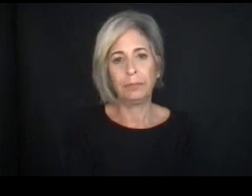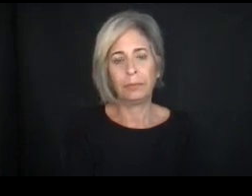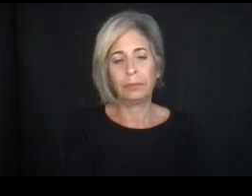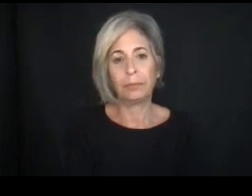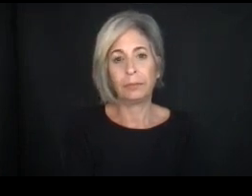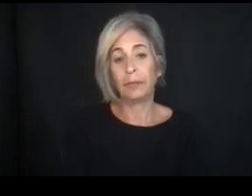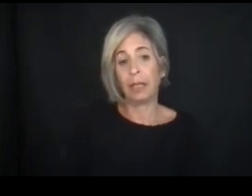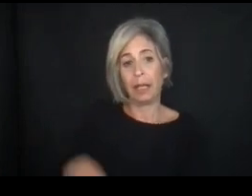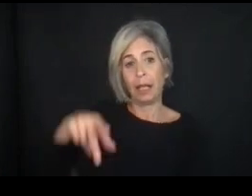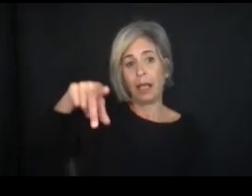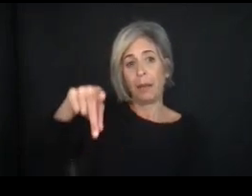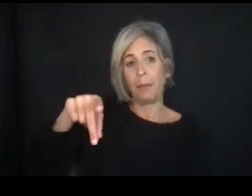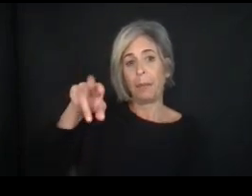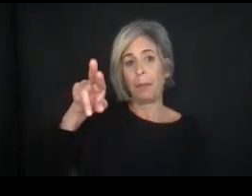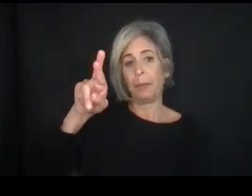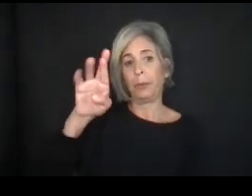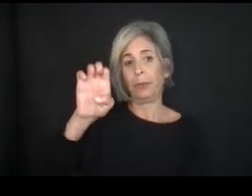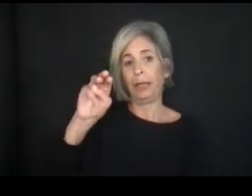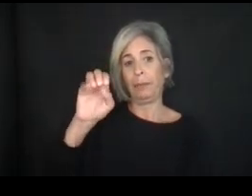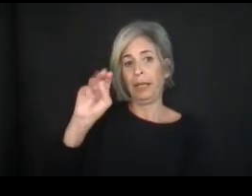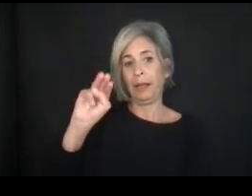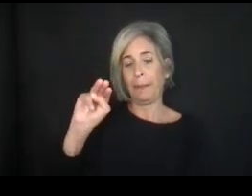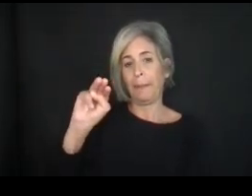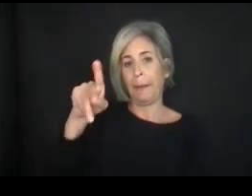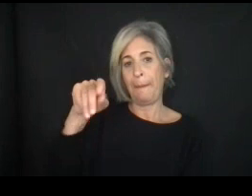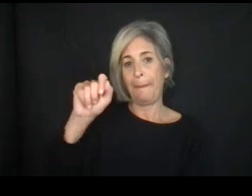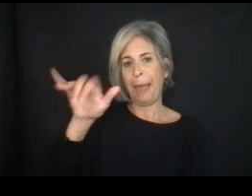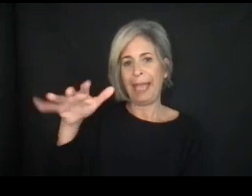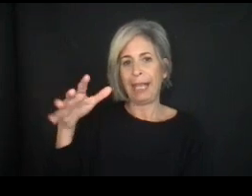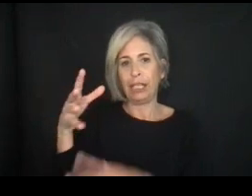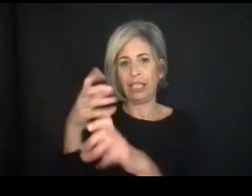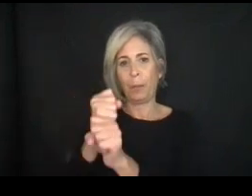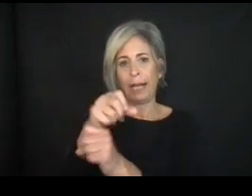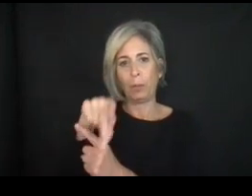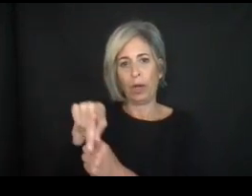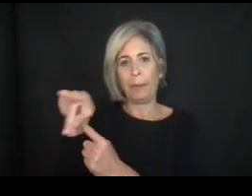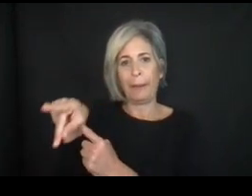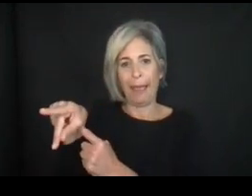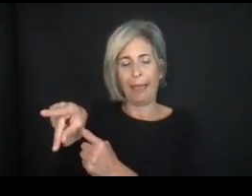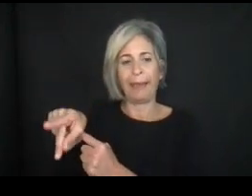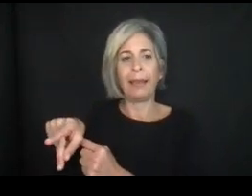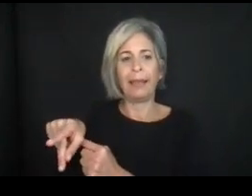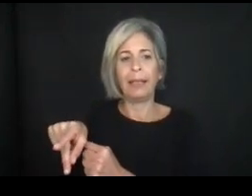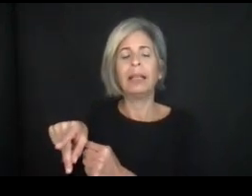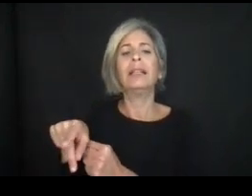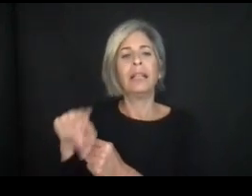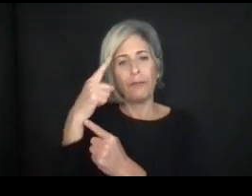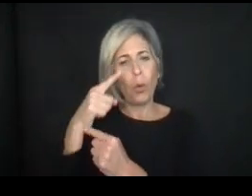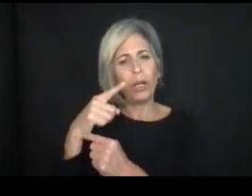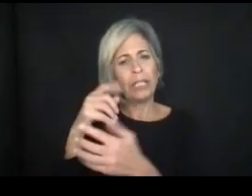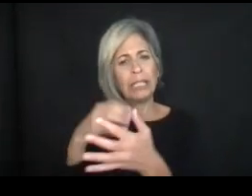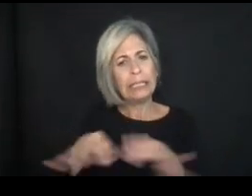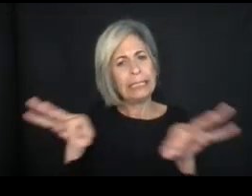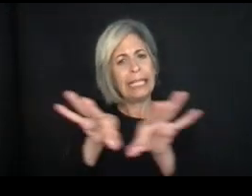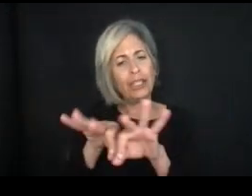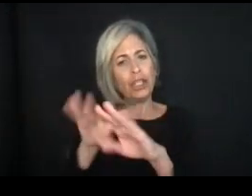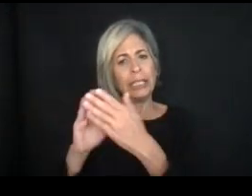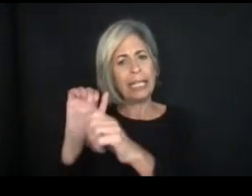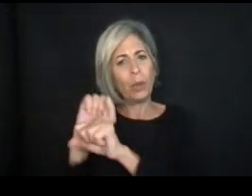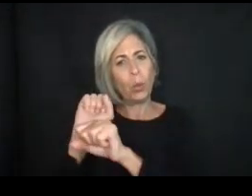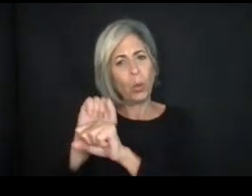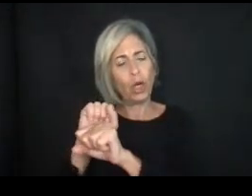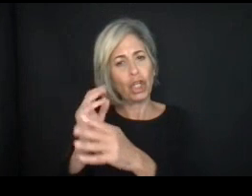Premium pay. So premium pay offers an enhanced compensation for essential city workers because of the